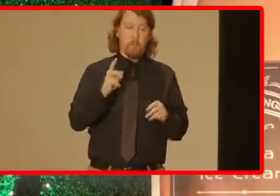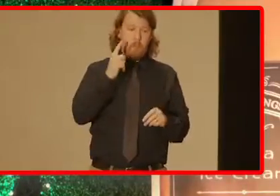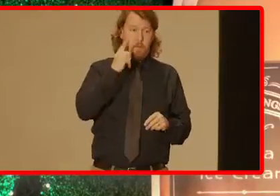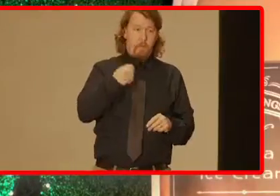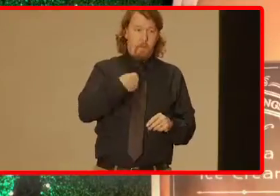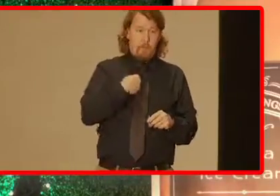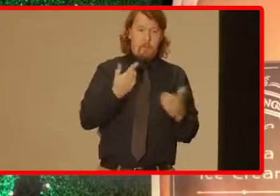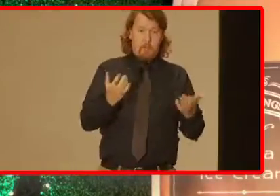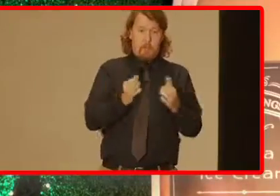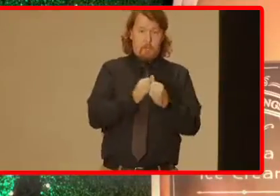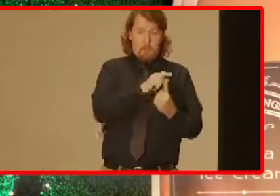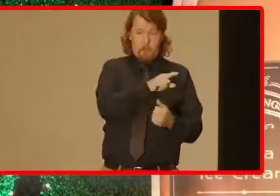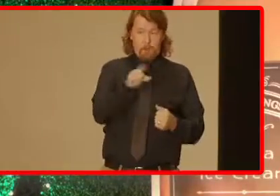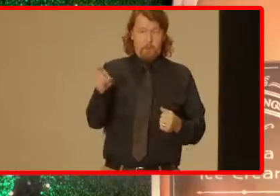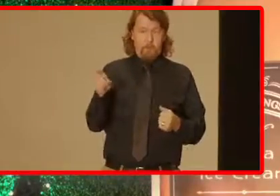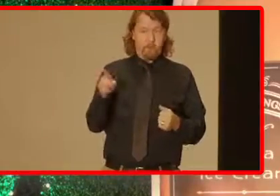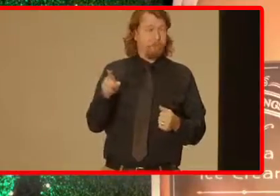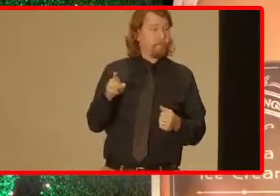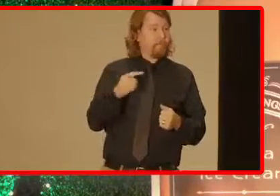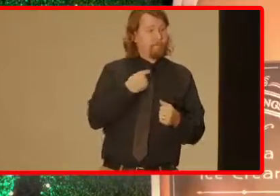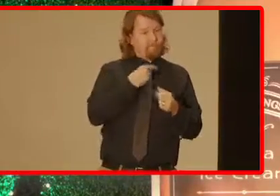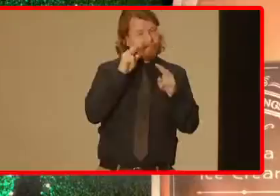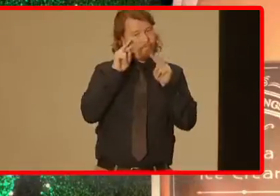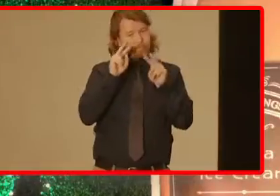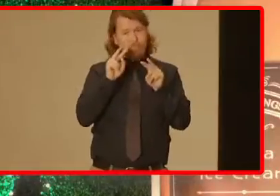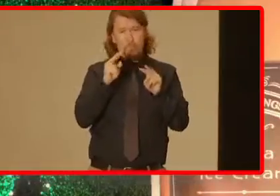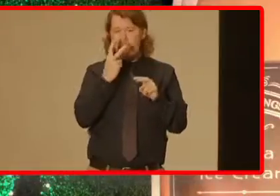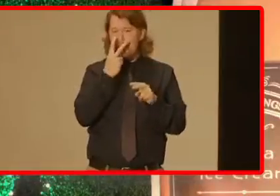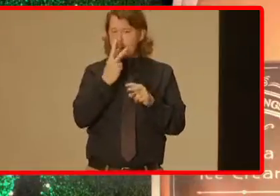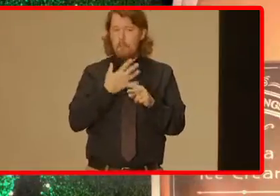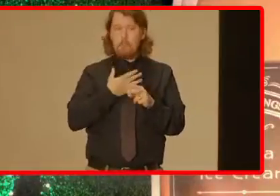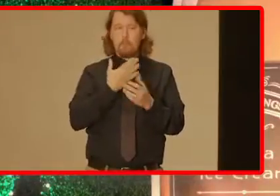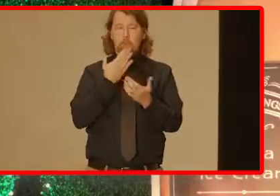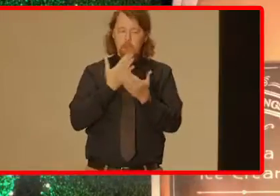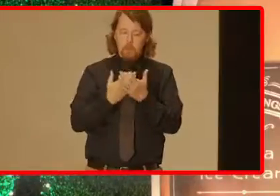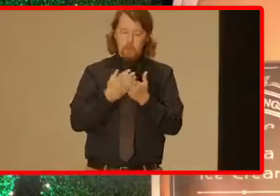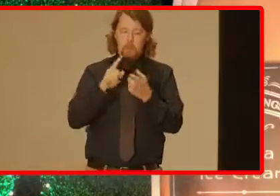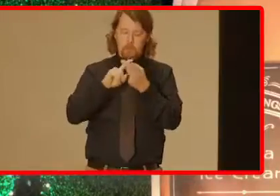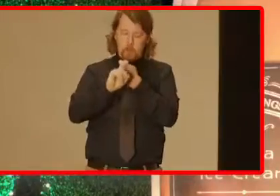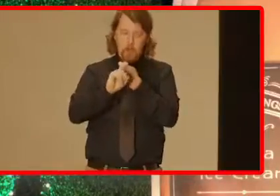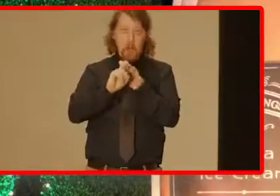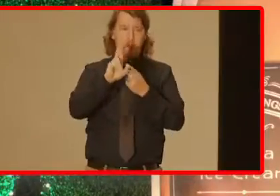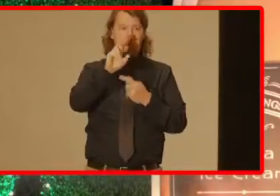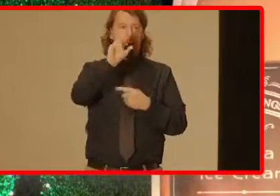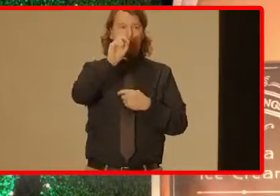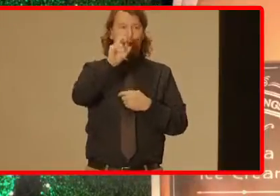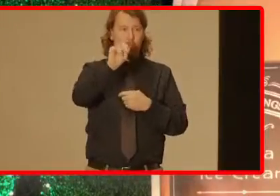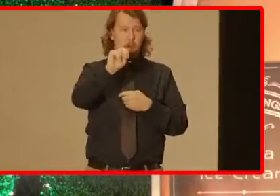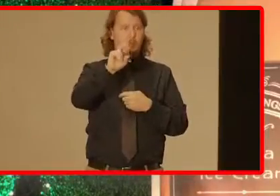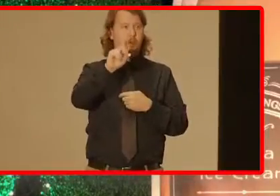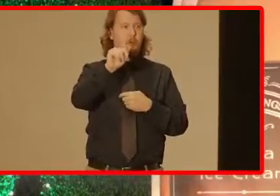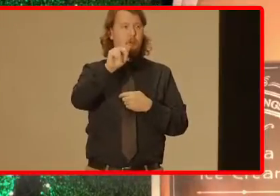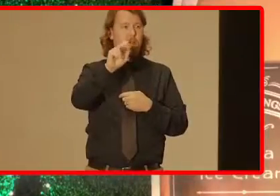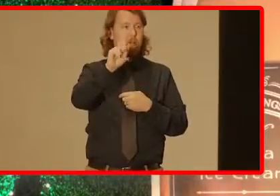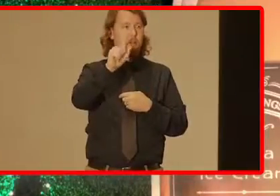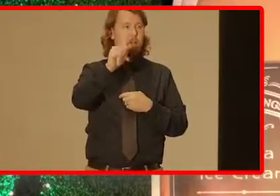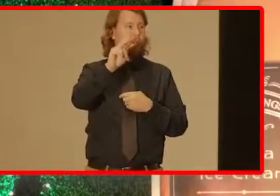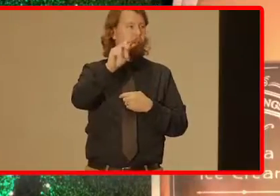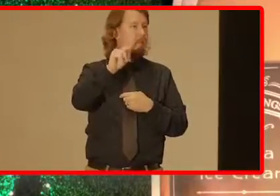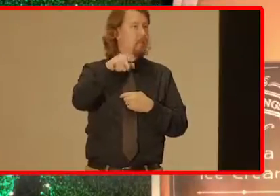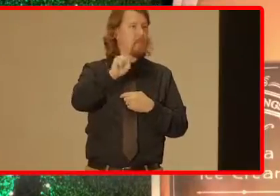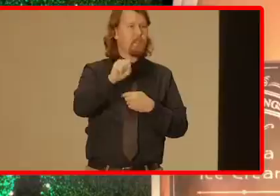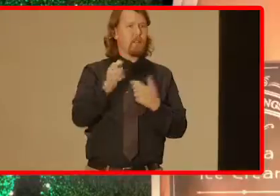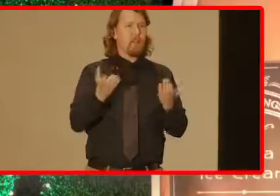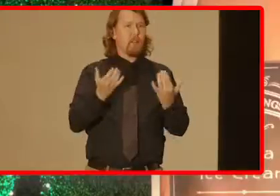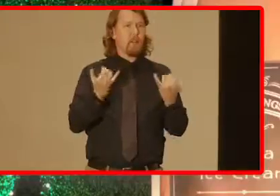well. And I'm looking forward to seeing my good friend, Governor Ron DeSantis. Is he in the back here already or hiding